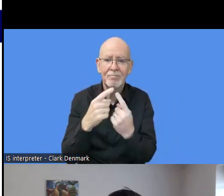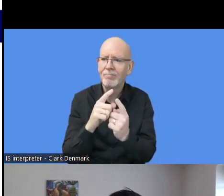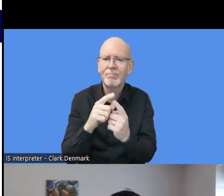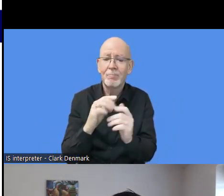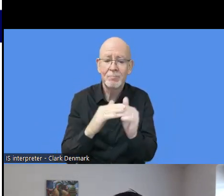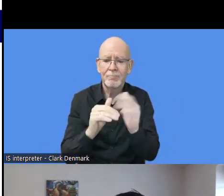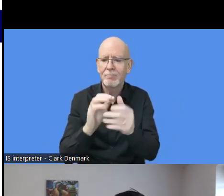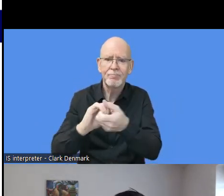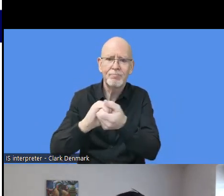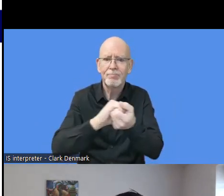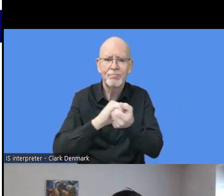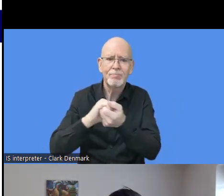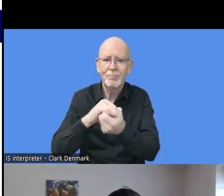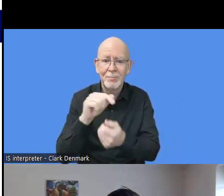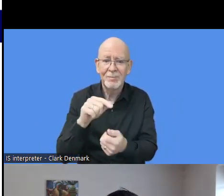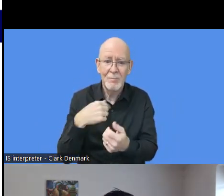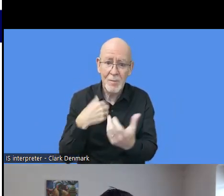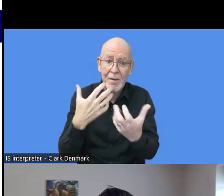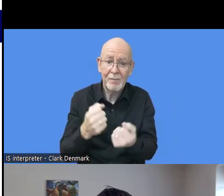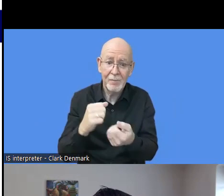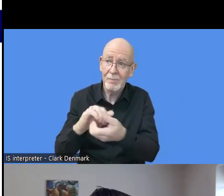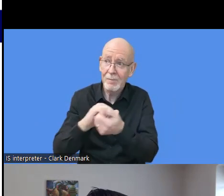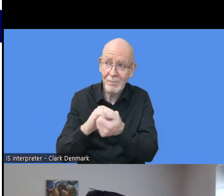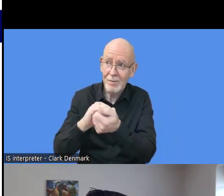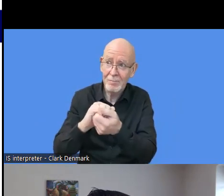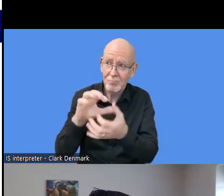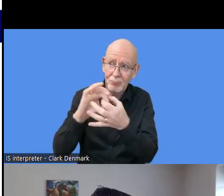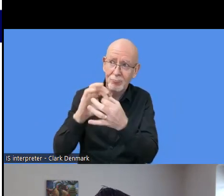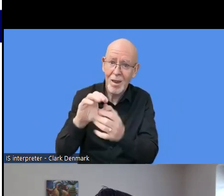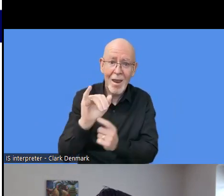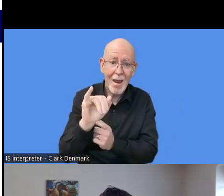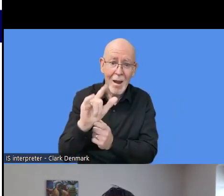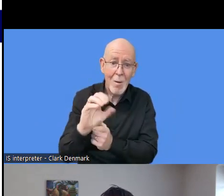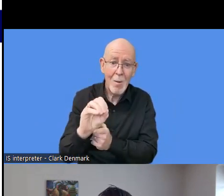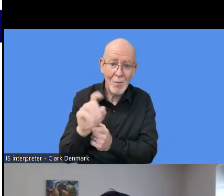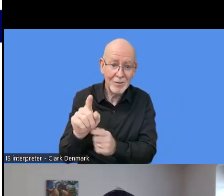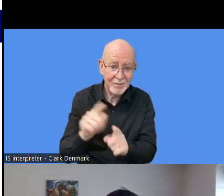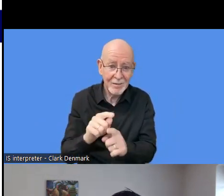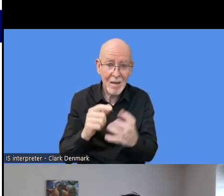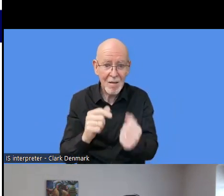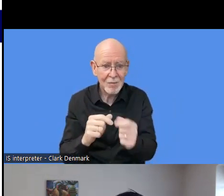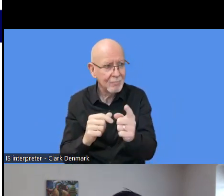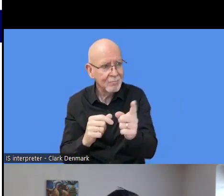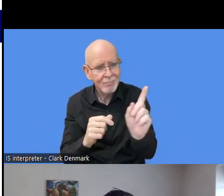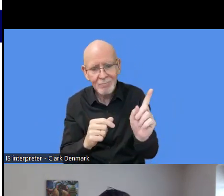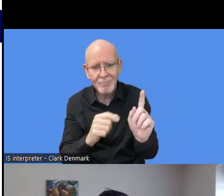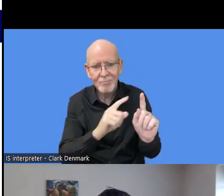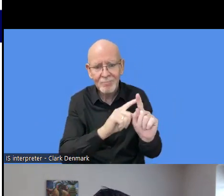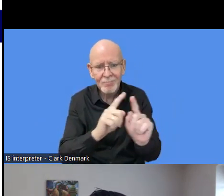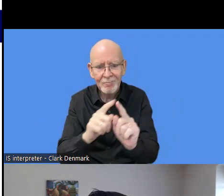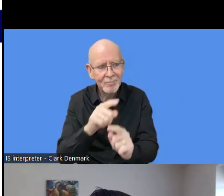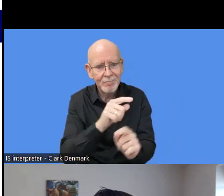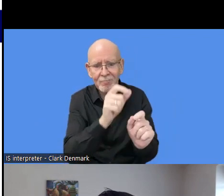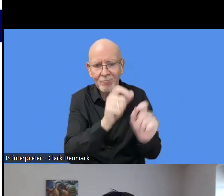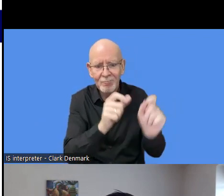GIZ, who are the German Overseas Development Corporation, and together we've worked on the